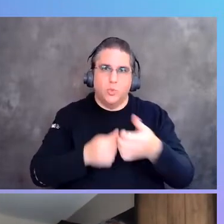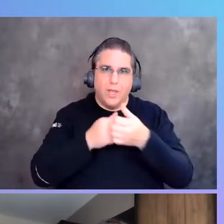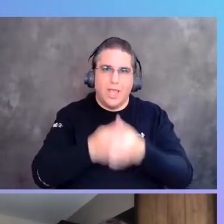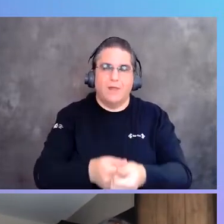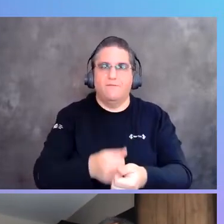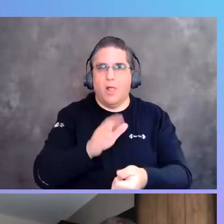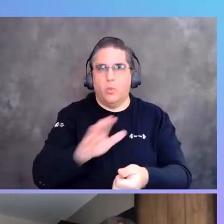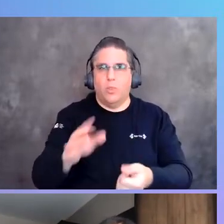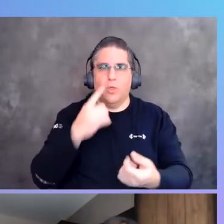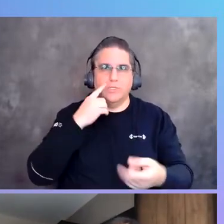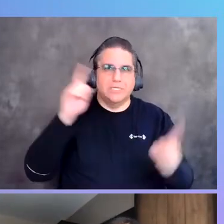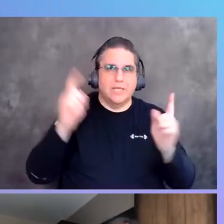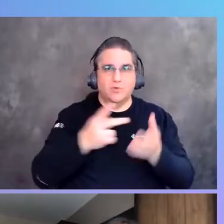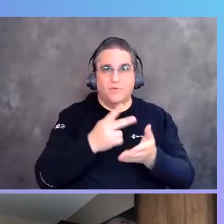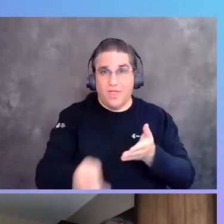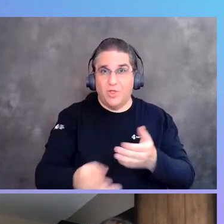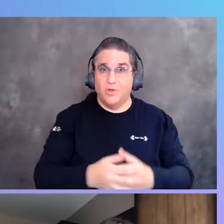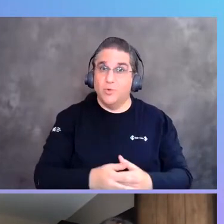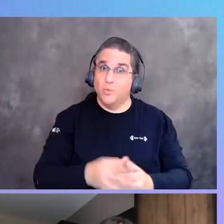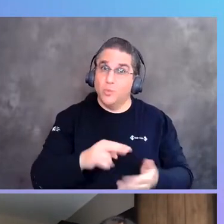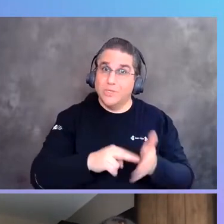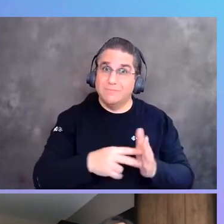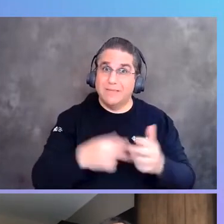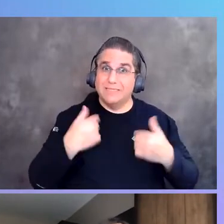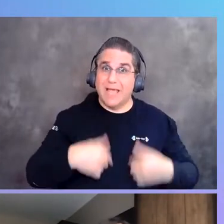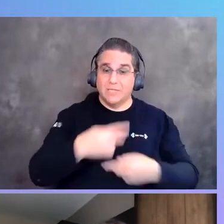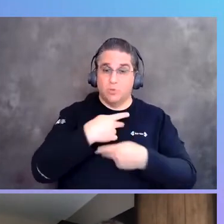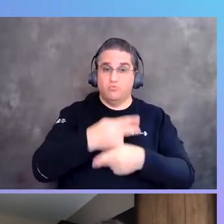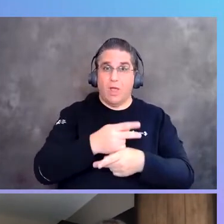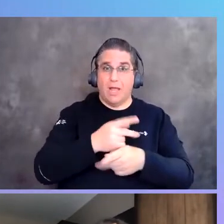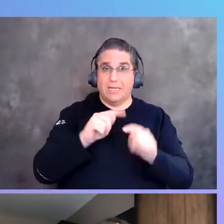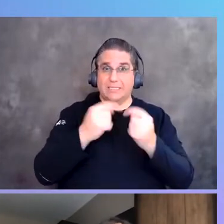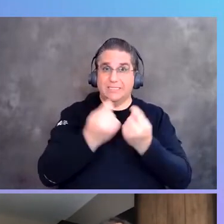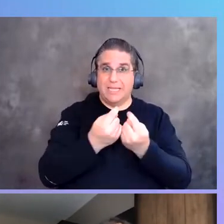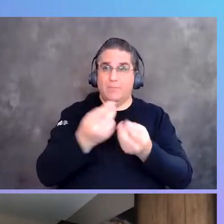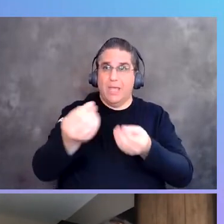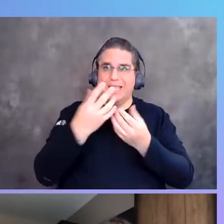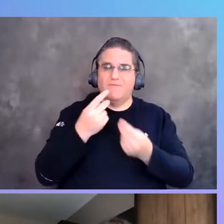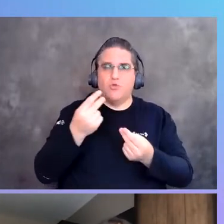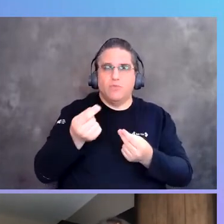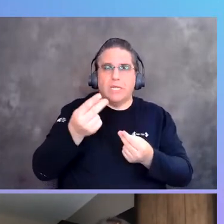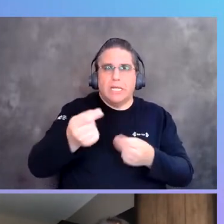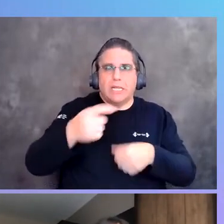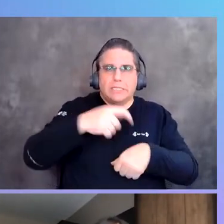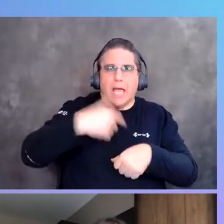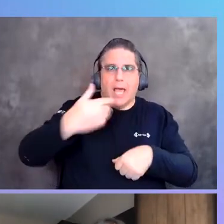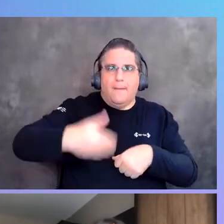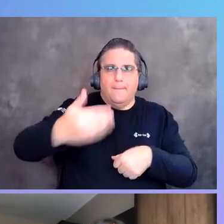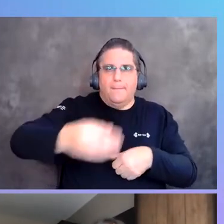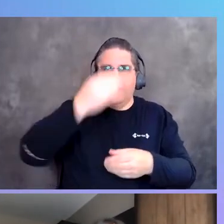because as a product team, you're getting real-time information on how your product is doing.